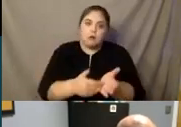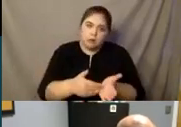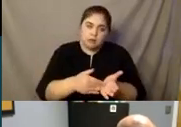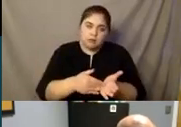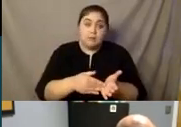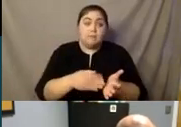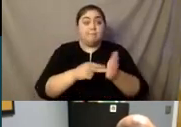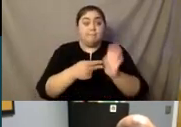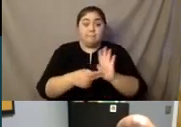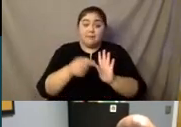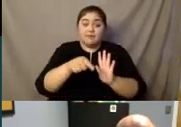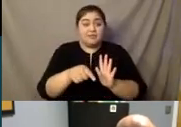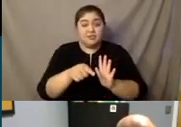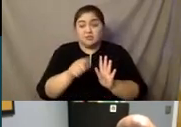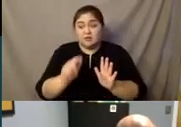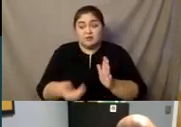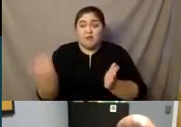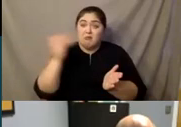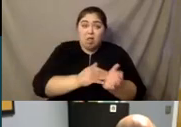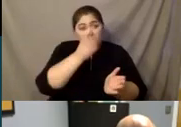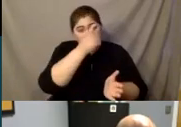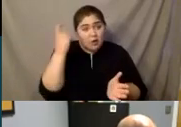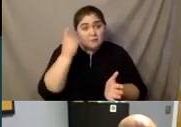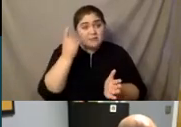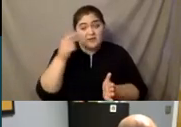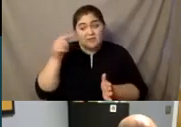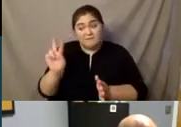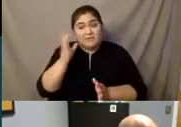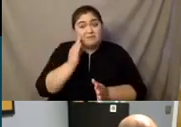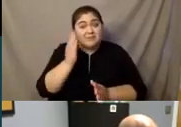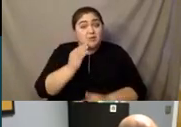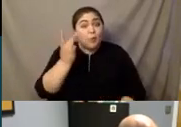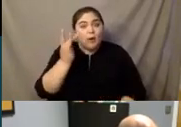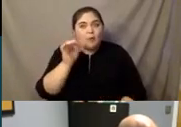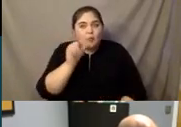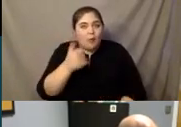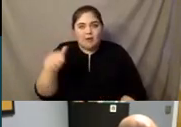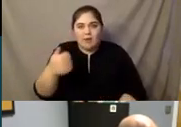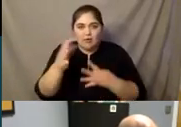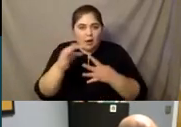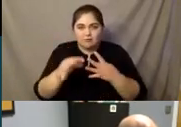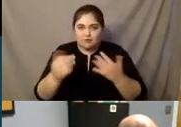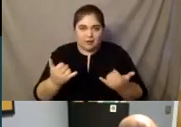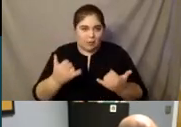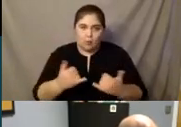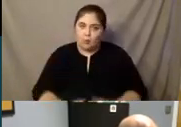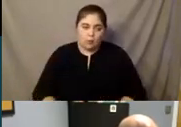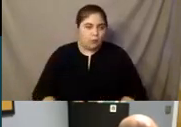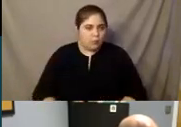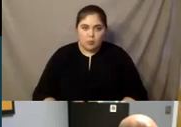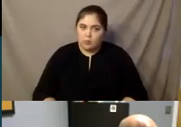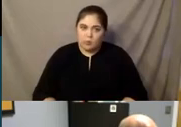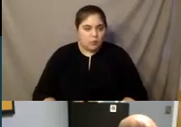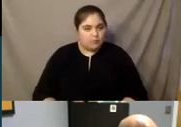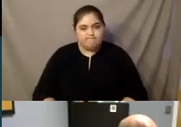additional re-traumatization that happens to a victim because we don't have an alternative option right now besides